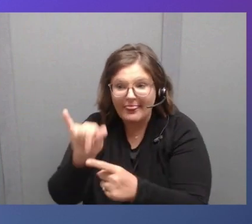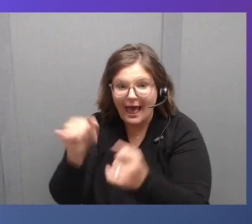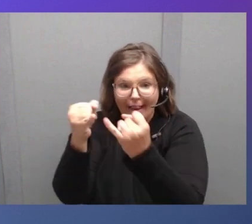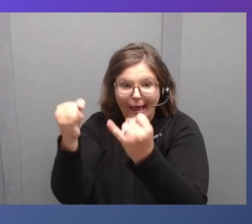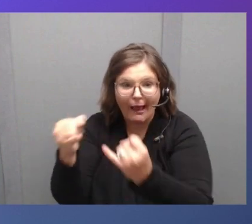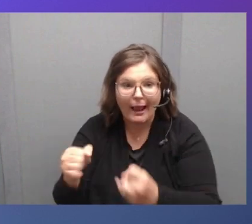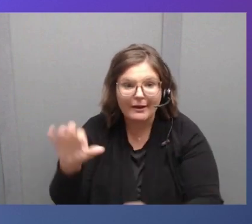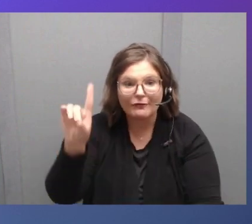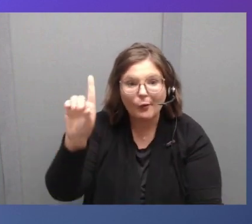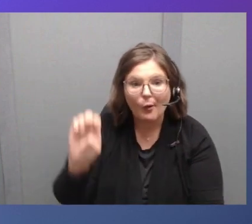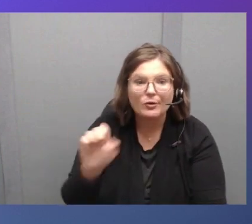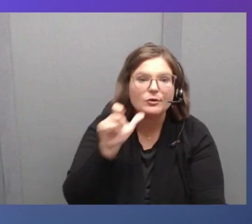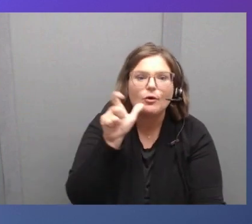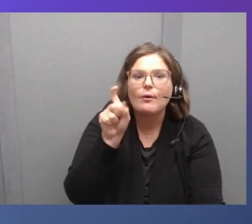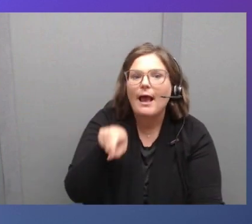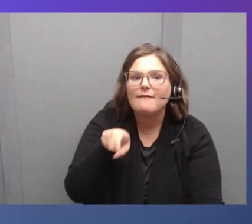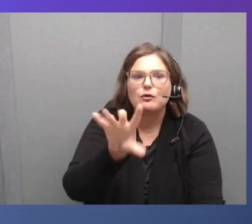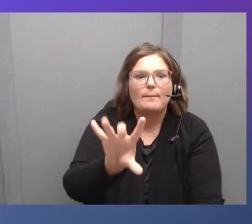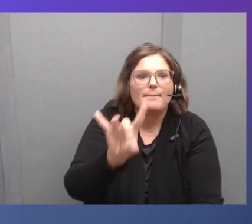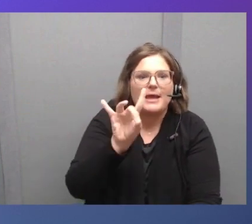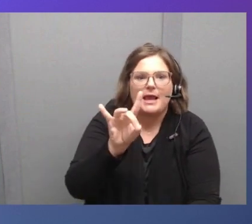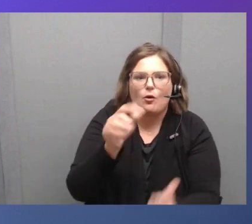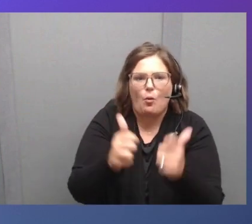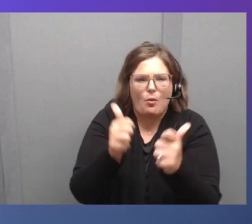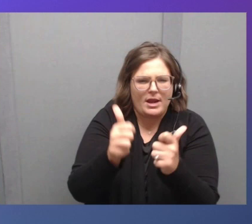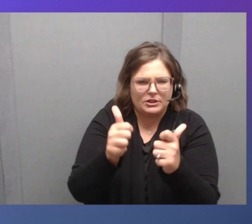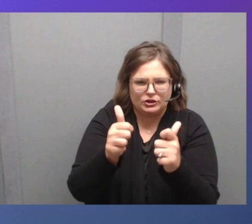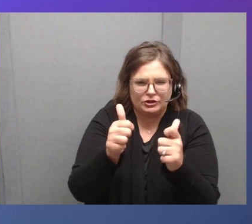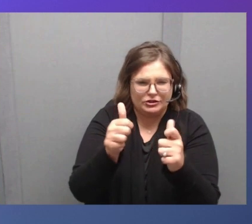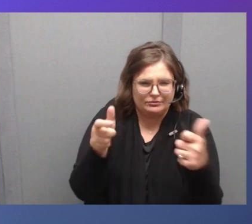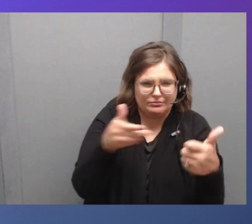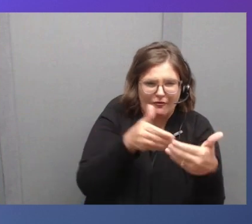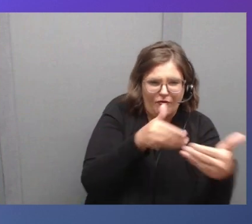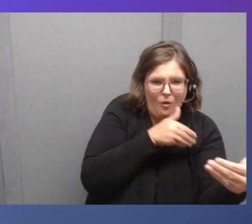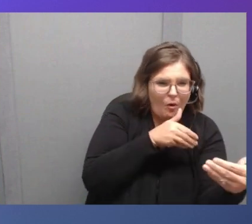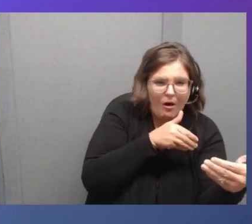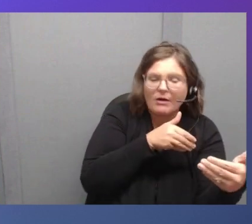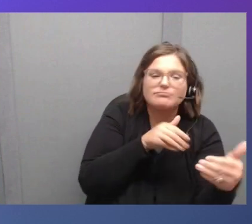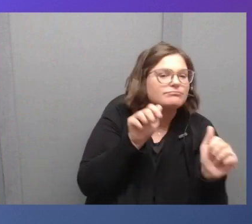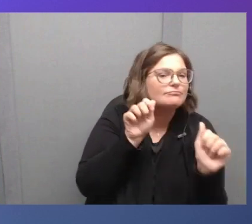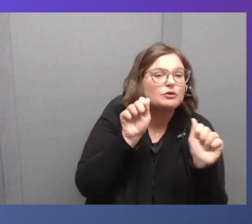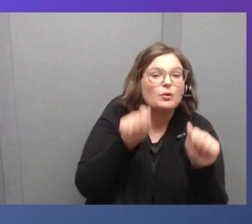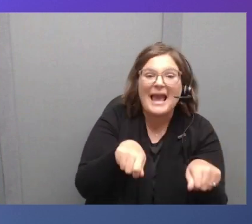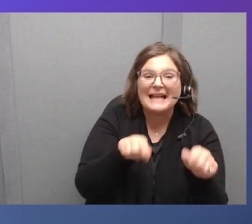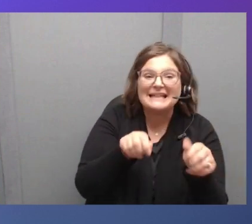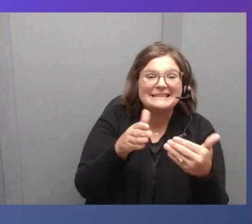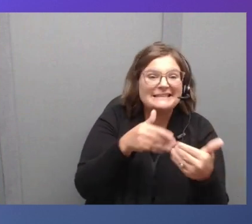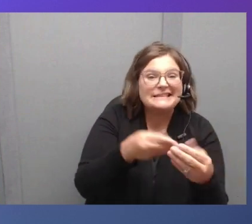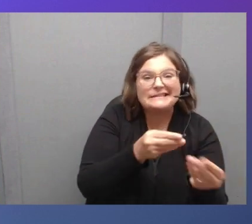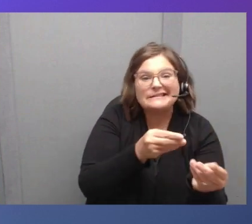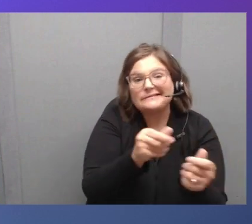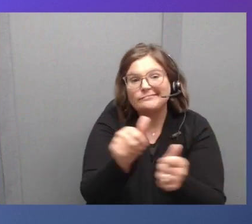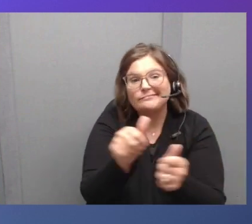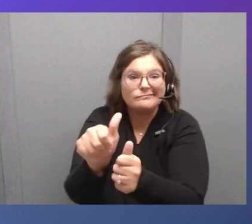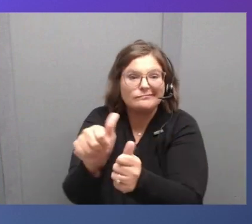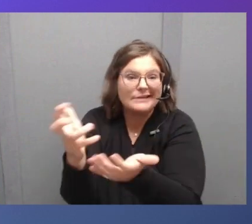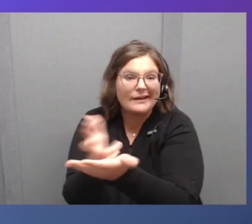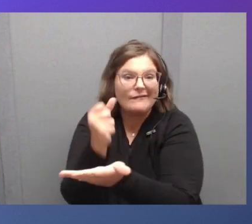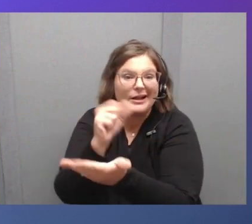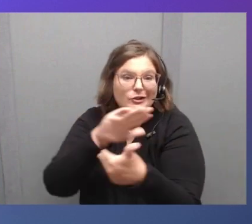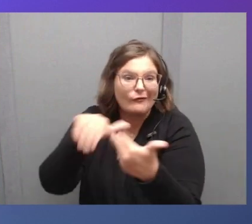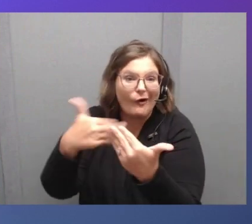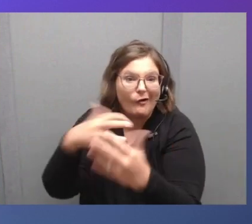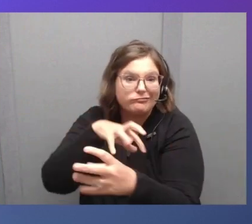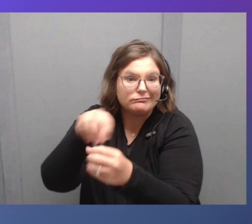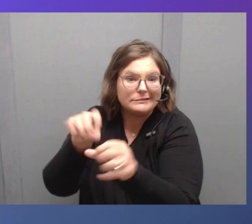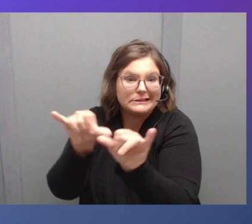right wavelength zones that fit your need. You can seamlessly auto-scale, again, taking advantage of the core value proposition of AWS and elasticity,